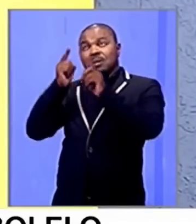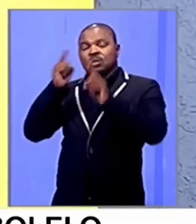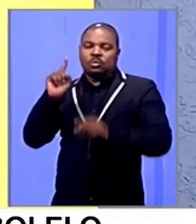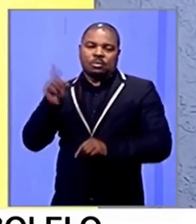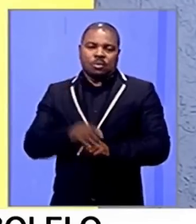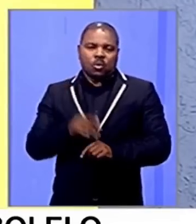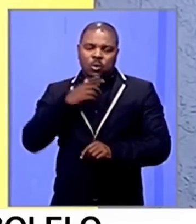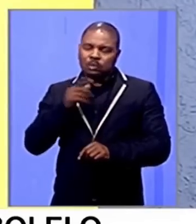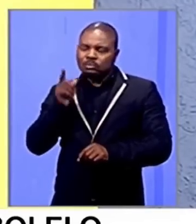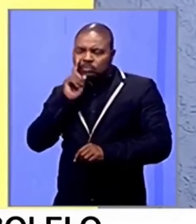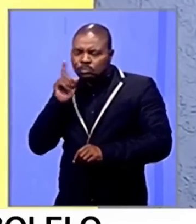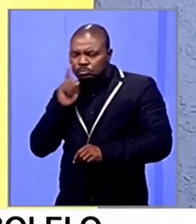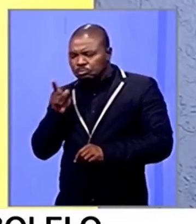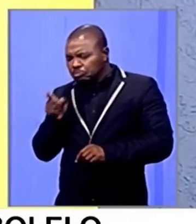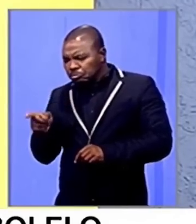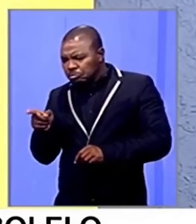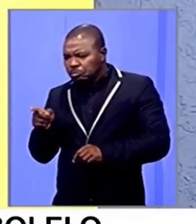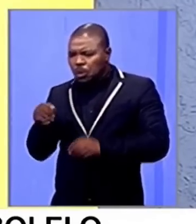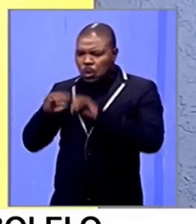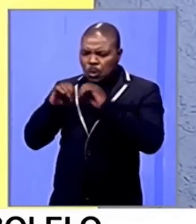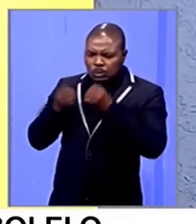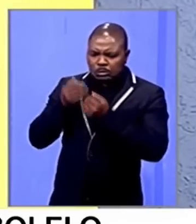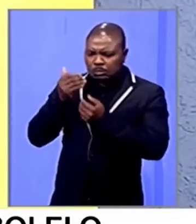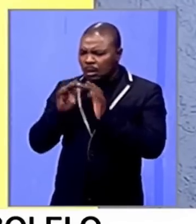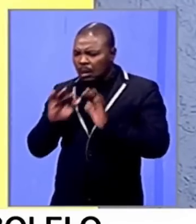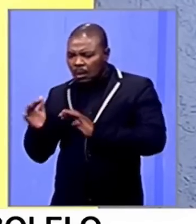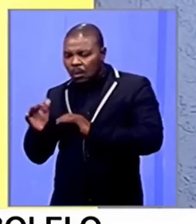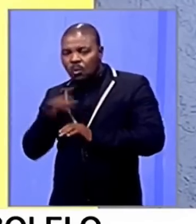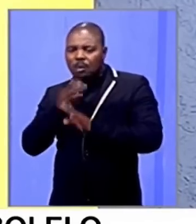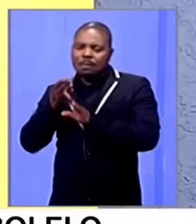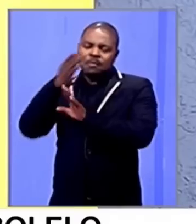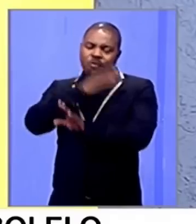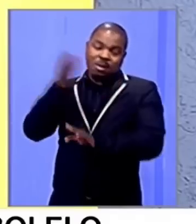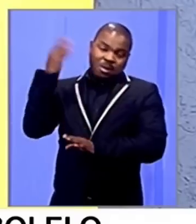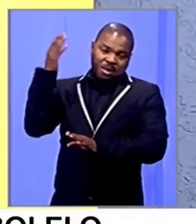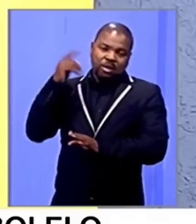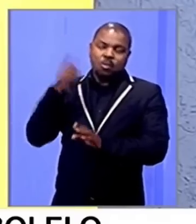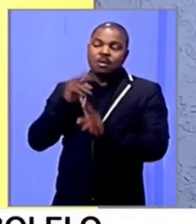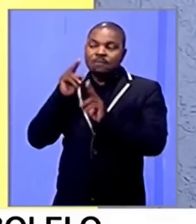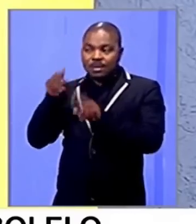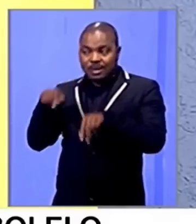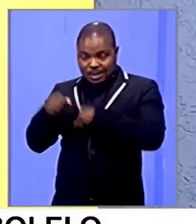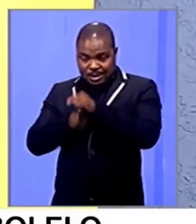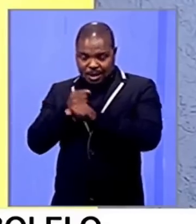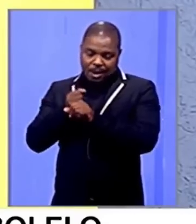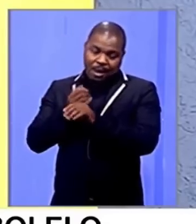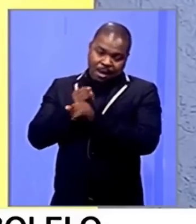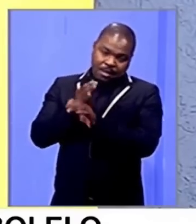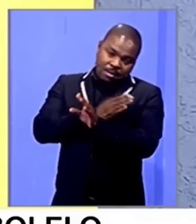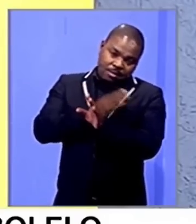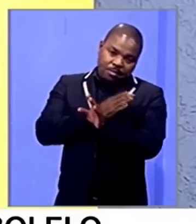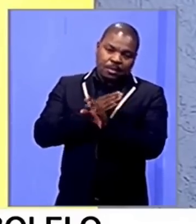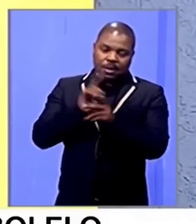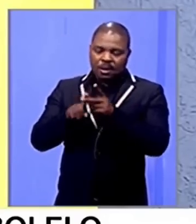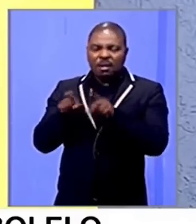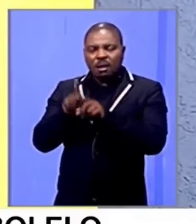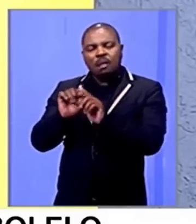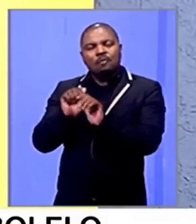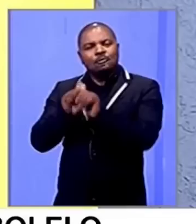at the state of organization since the first visit that took place sometime early in the year. So this is, you could say, a